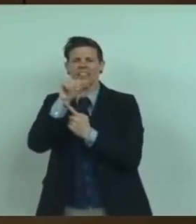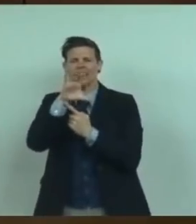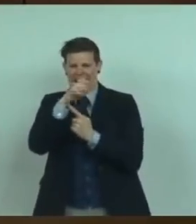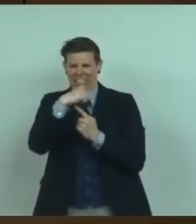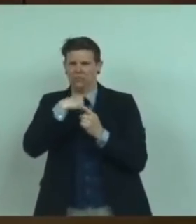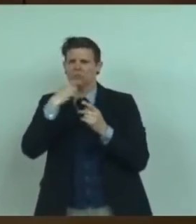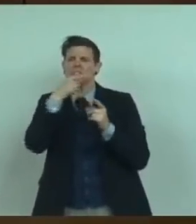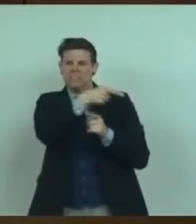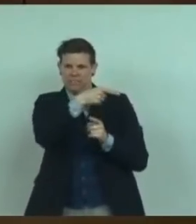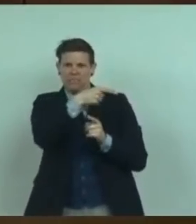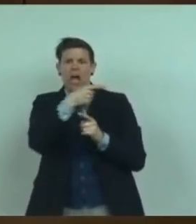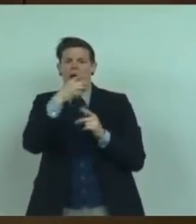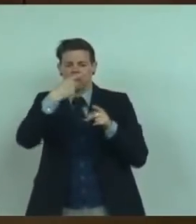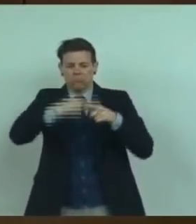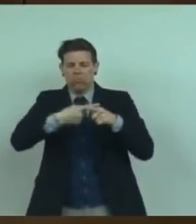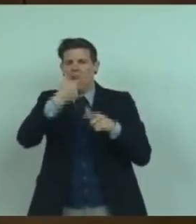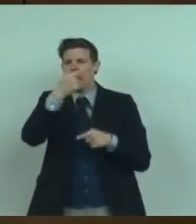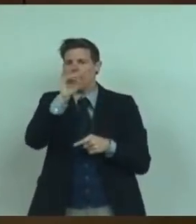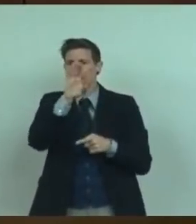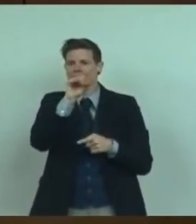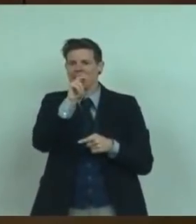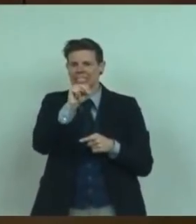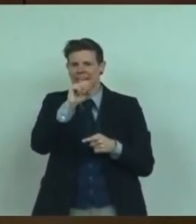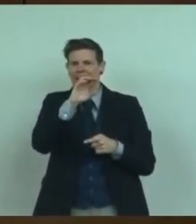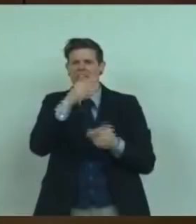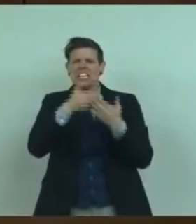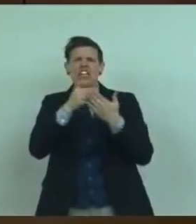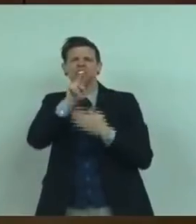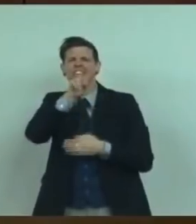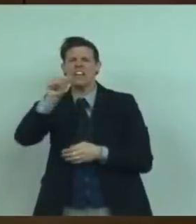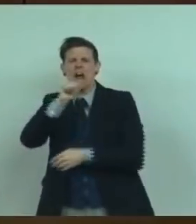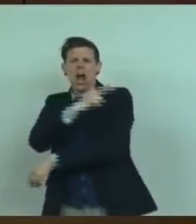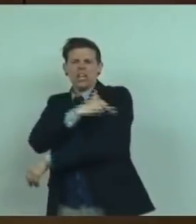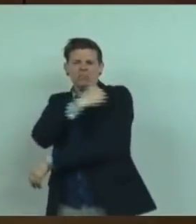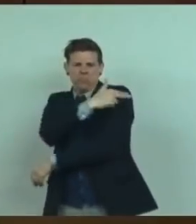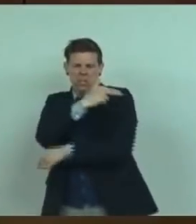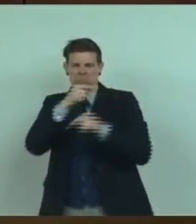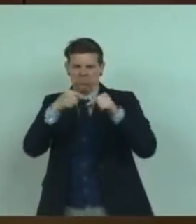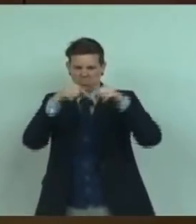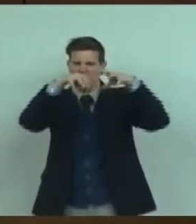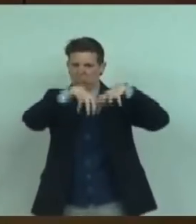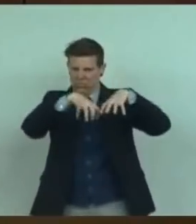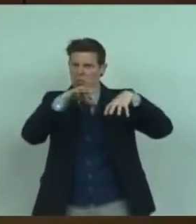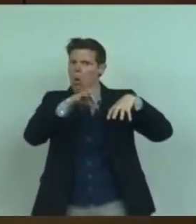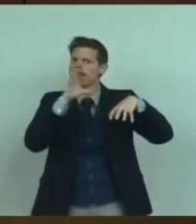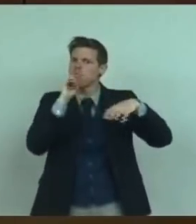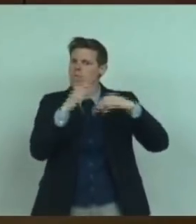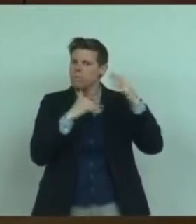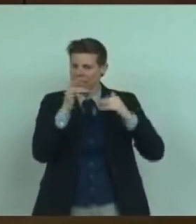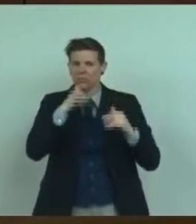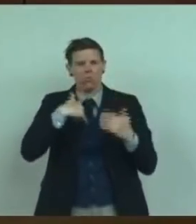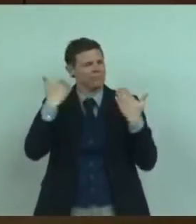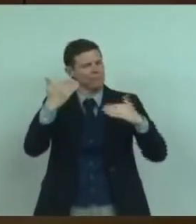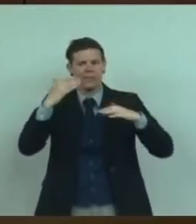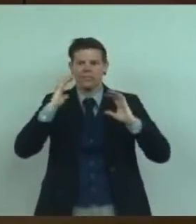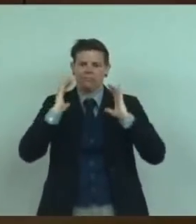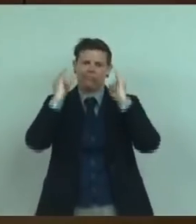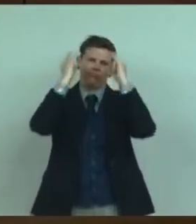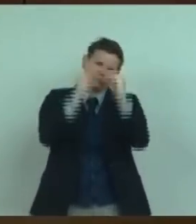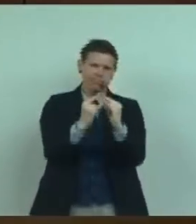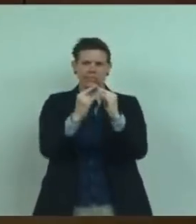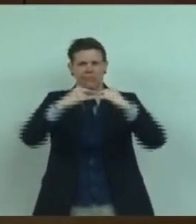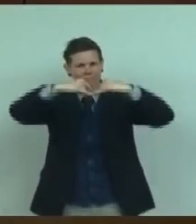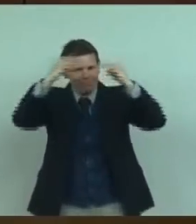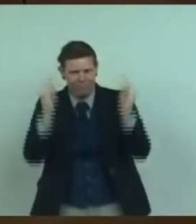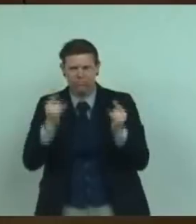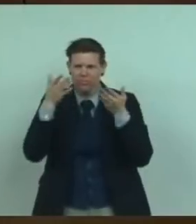you should expect that we're working to get veterans approval so that not just veterans can be served in that hospital, but other patients, so that